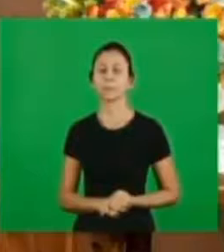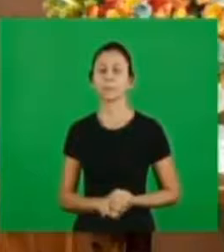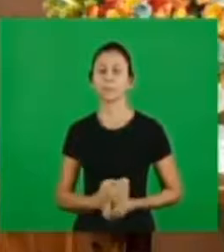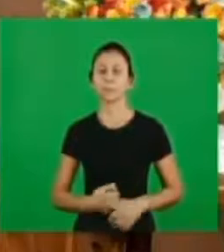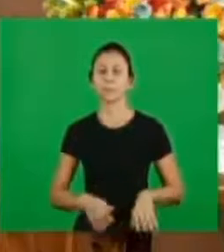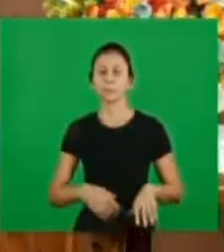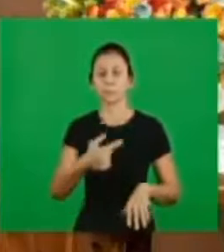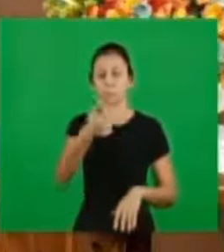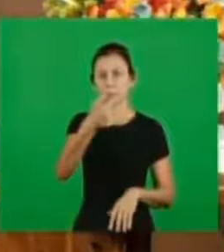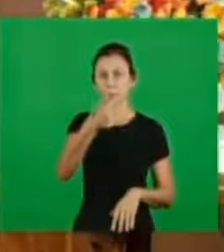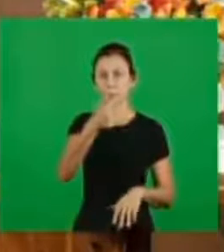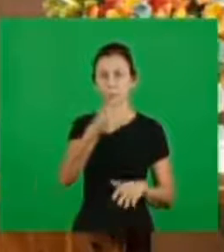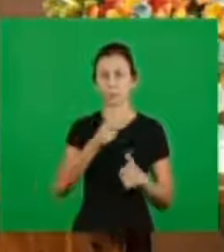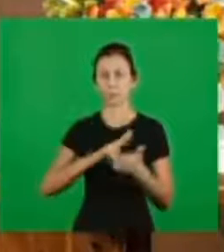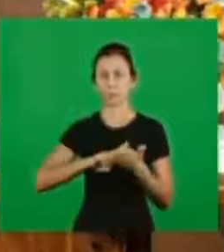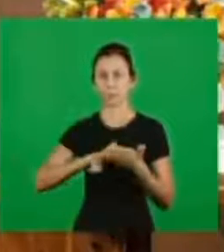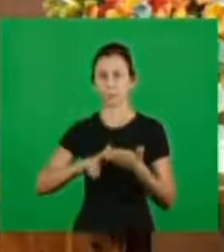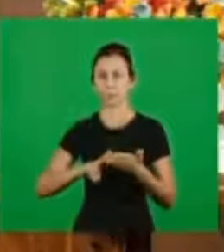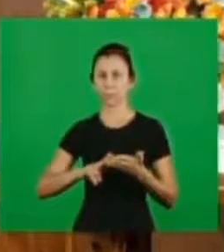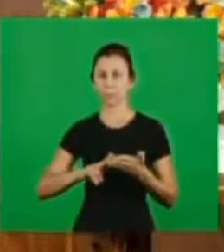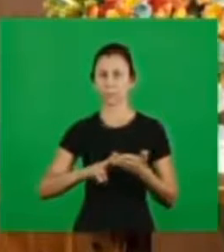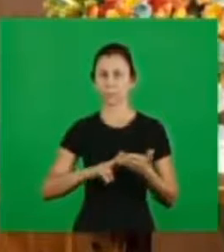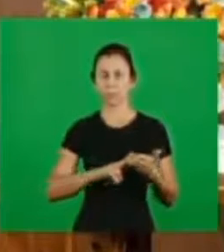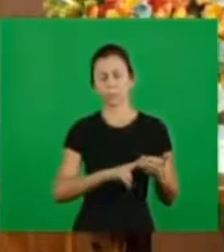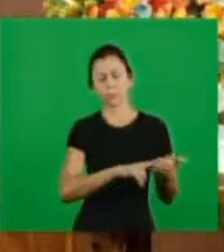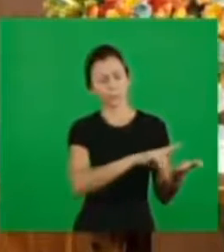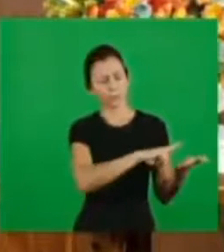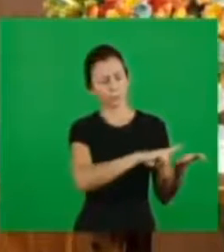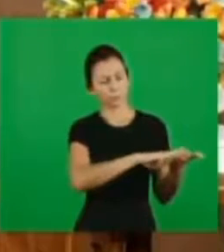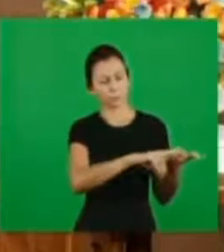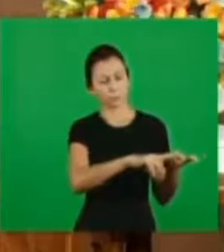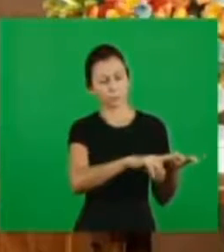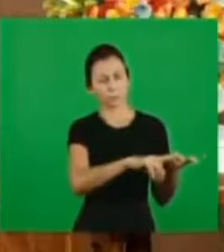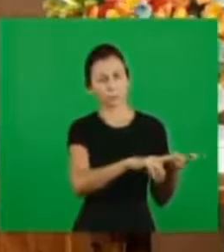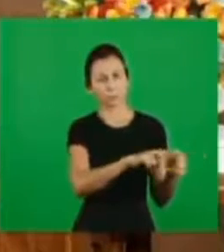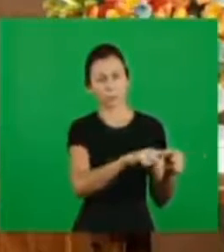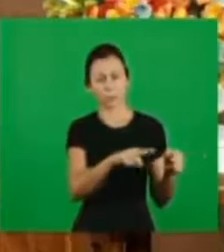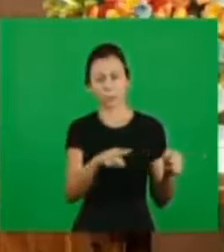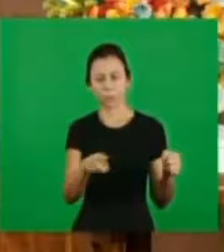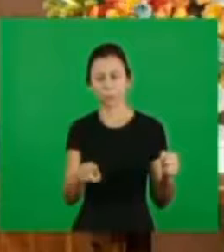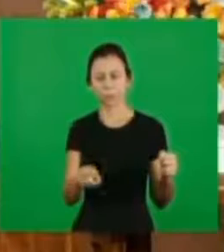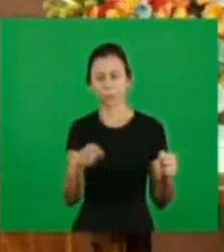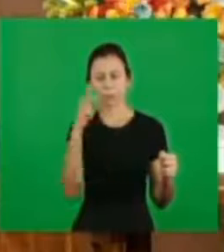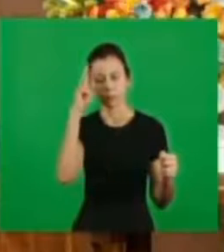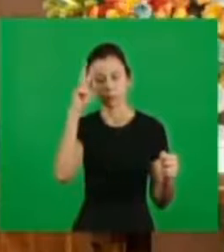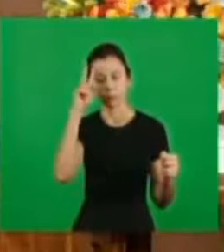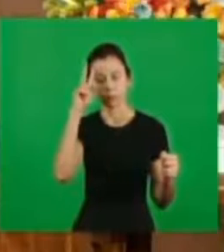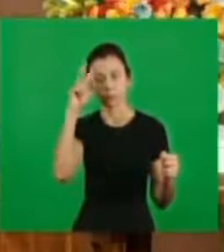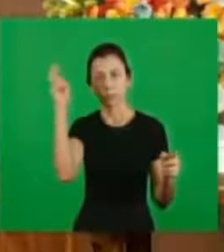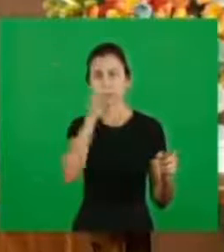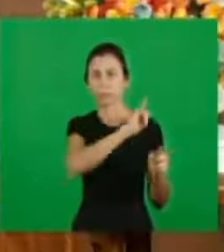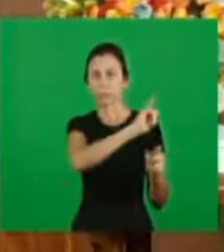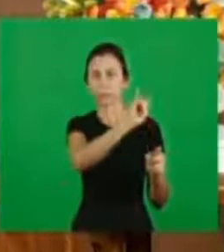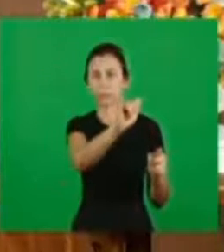interests us, the letter was directed towards a historic period and also prophetic of the church